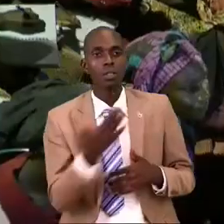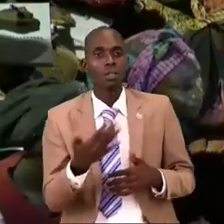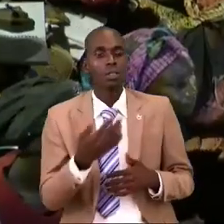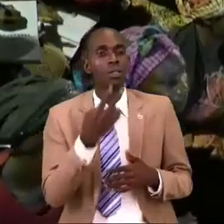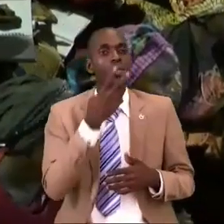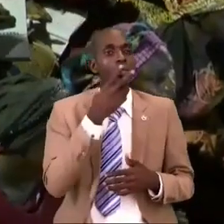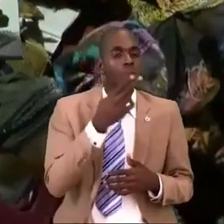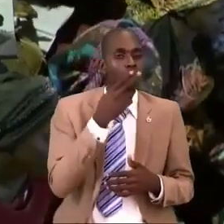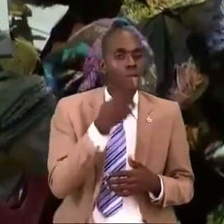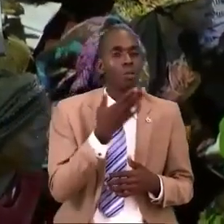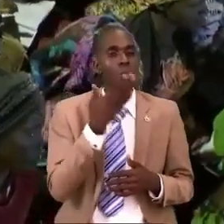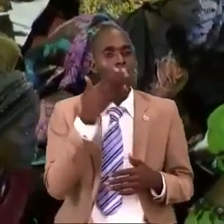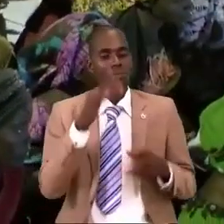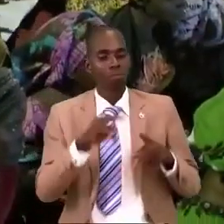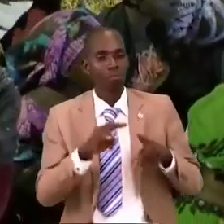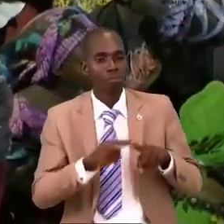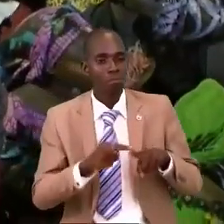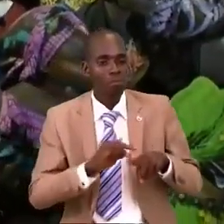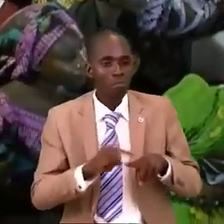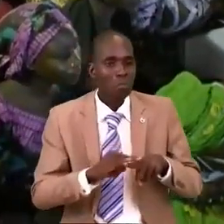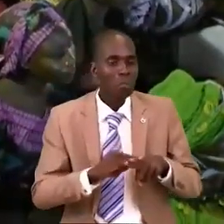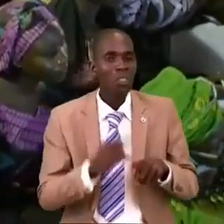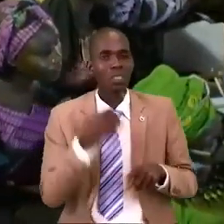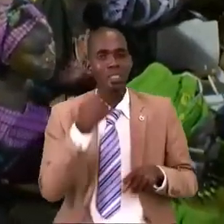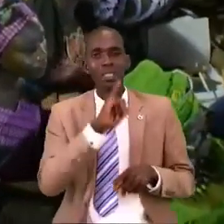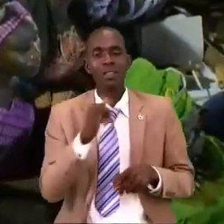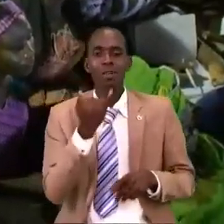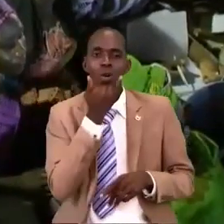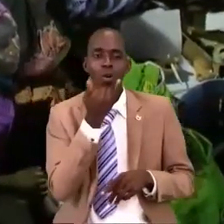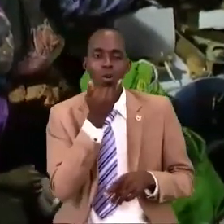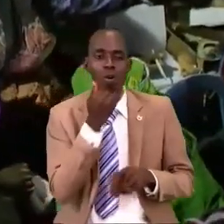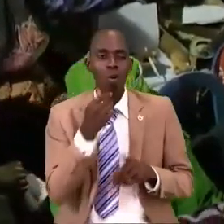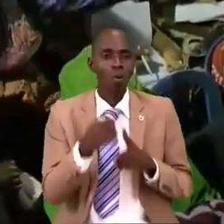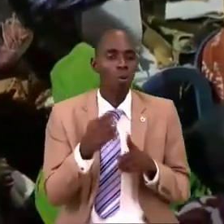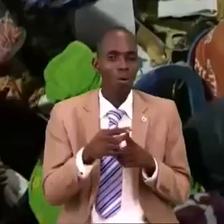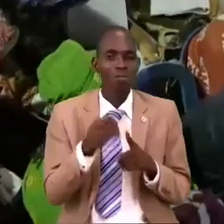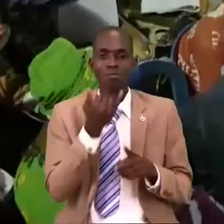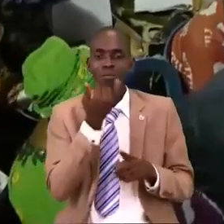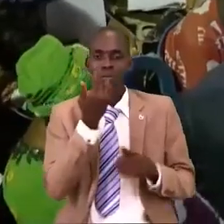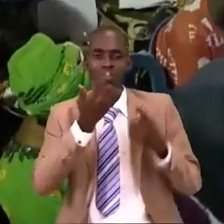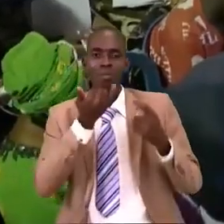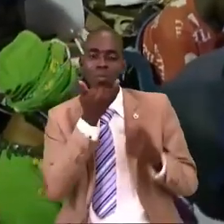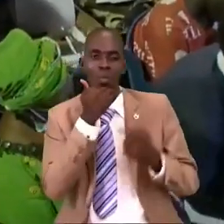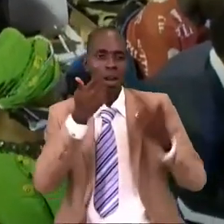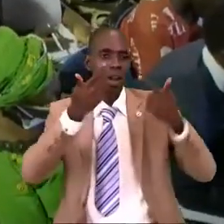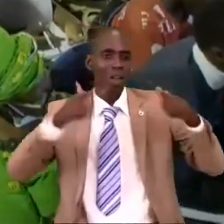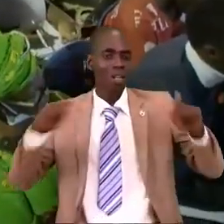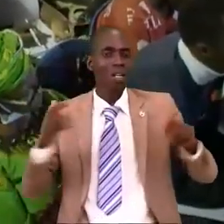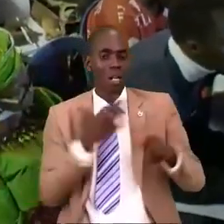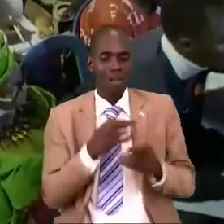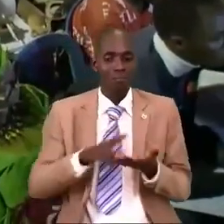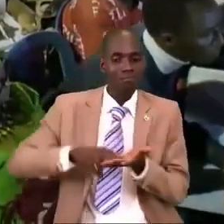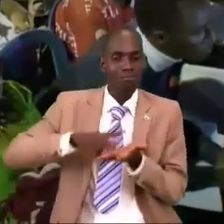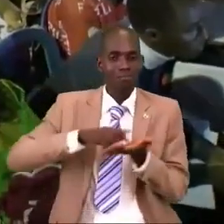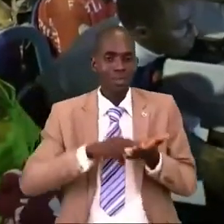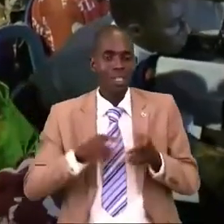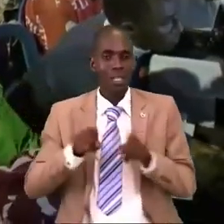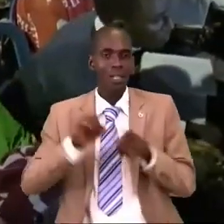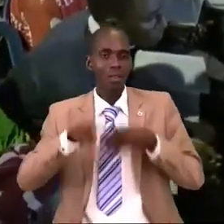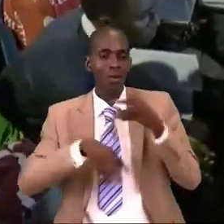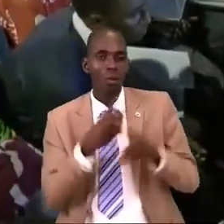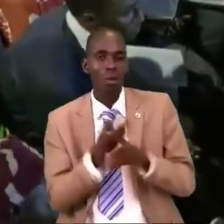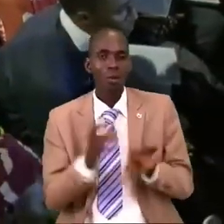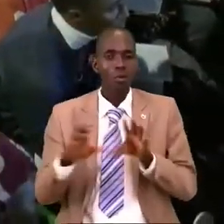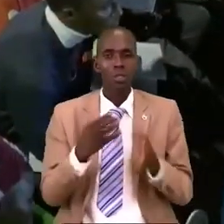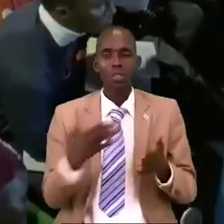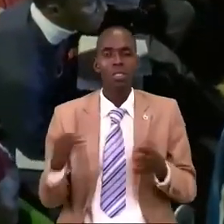doing everything they were doing in their nightclubs. But now he says, you're saved, you're born again,